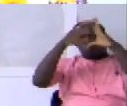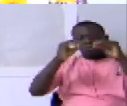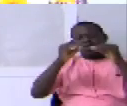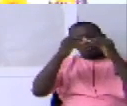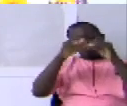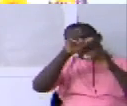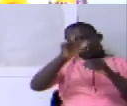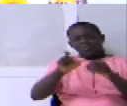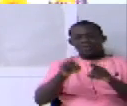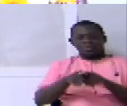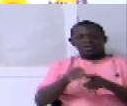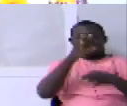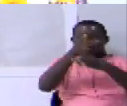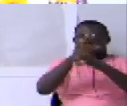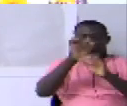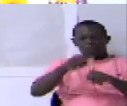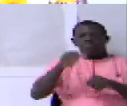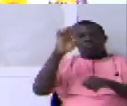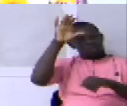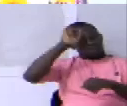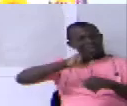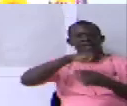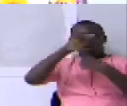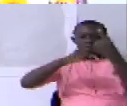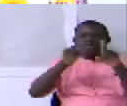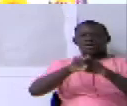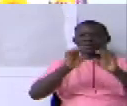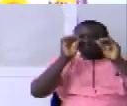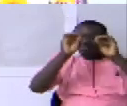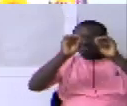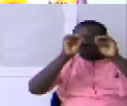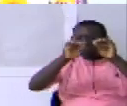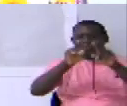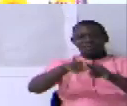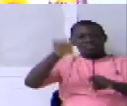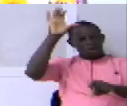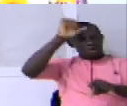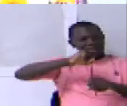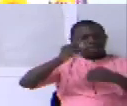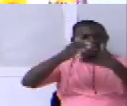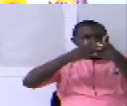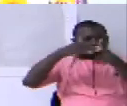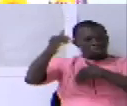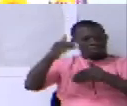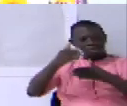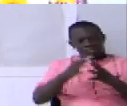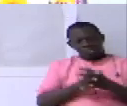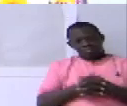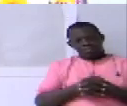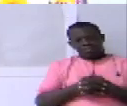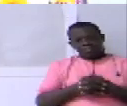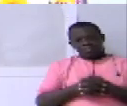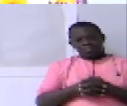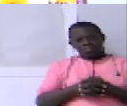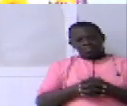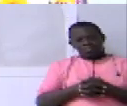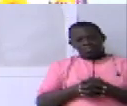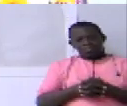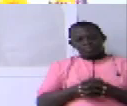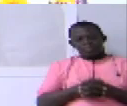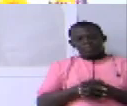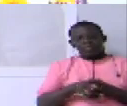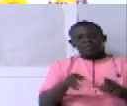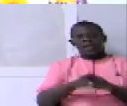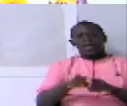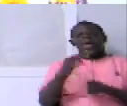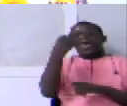karandi ye londo soto. If prison officers are educated, nin kasola do kulalu karanta ilonta ye fahamro soto londo la karola.